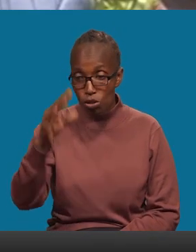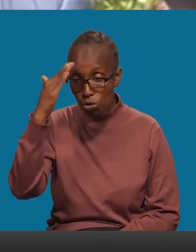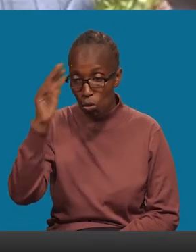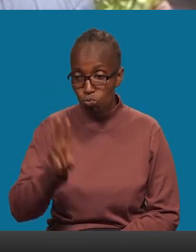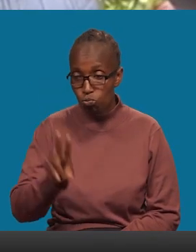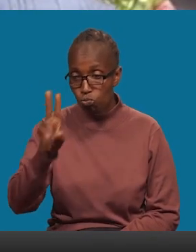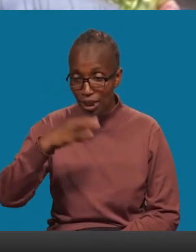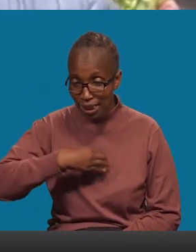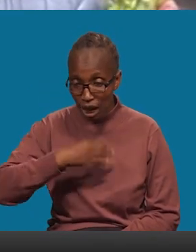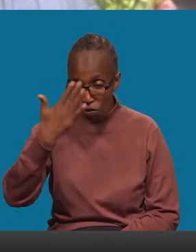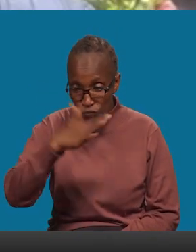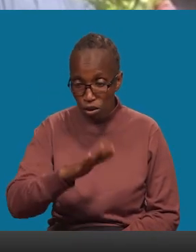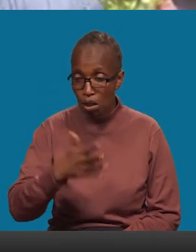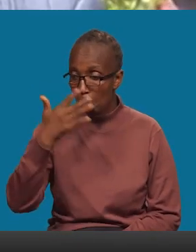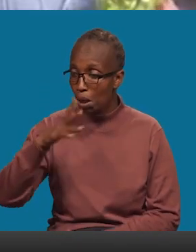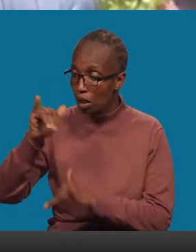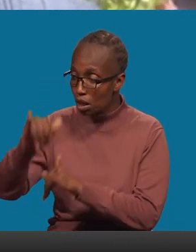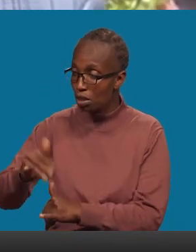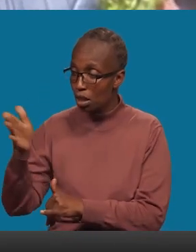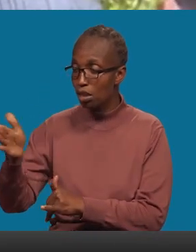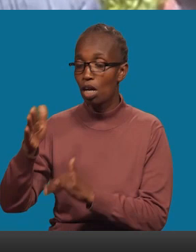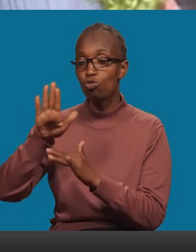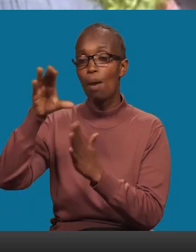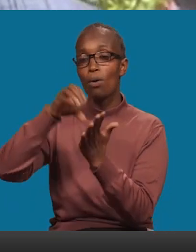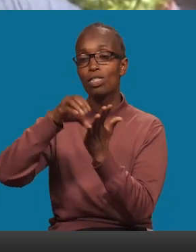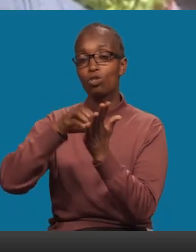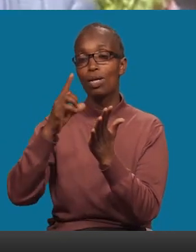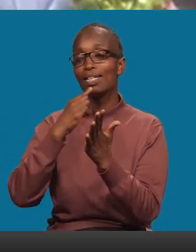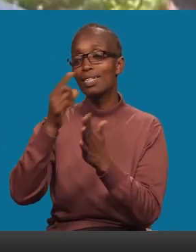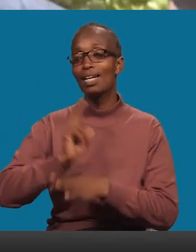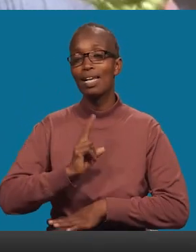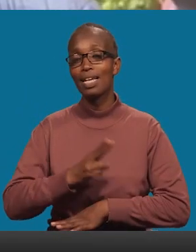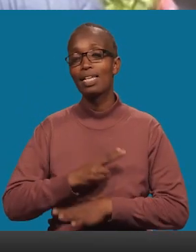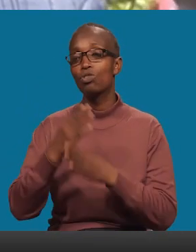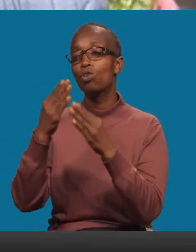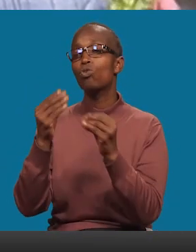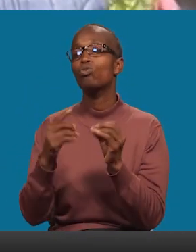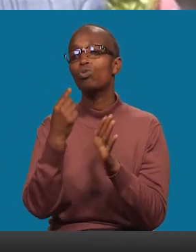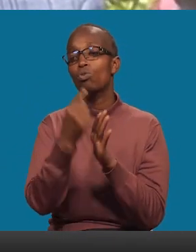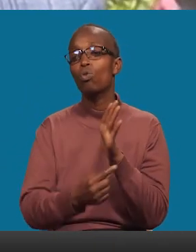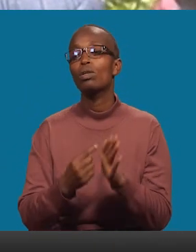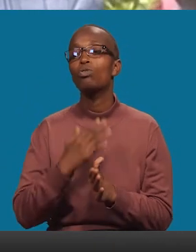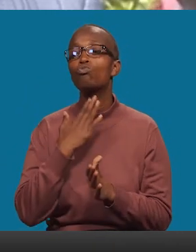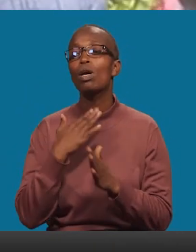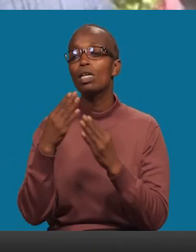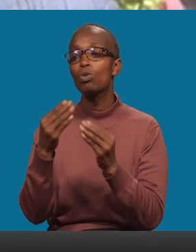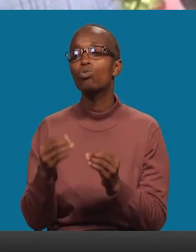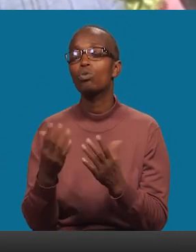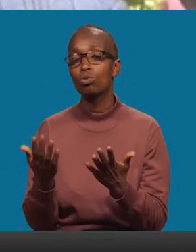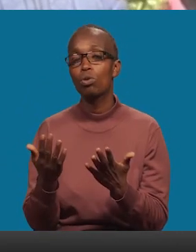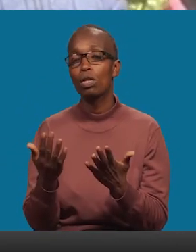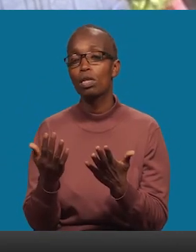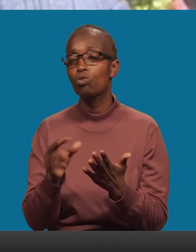Wewe kaa kwa ofisi, wewe una hiyo kiti, tuambie solution ni nini? Ni nini? We want a